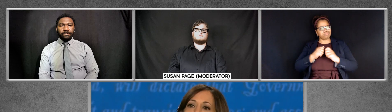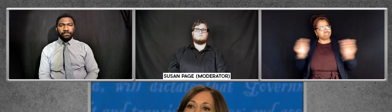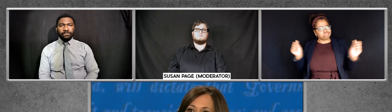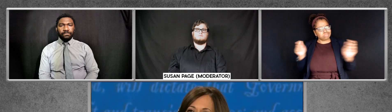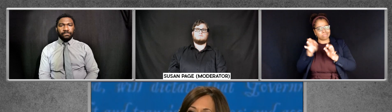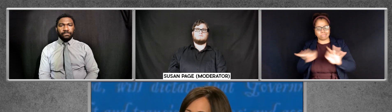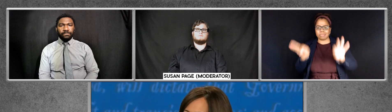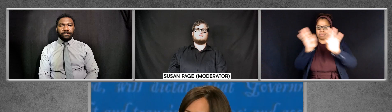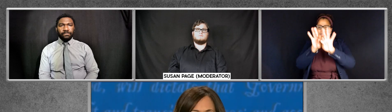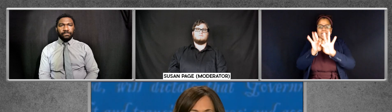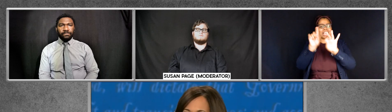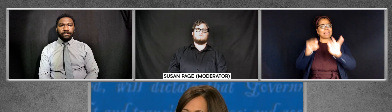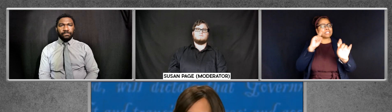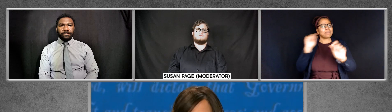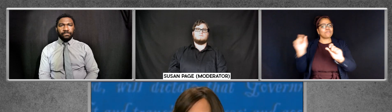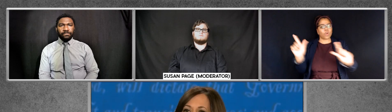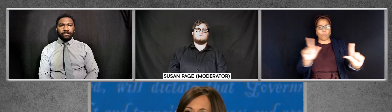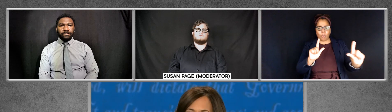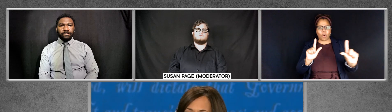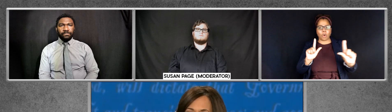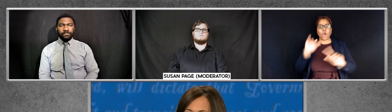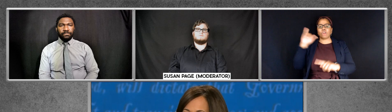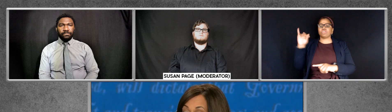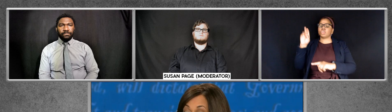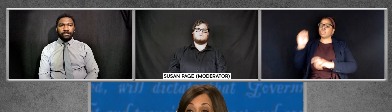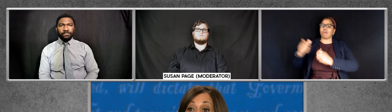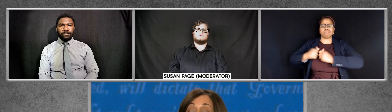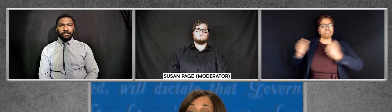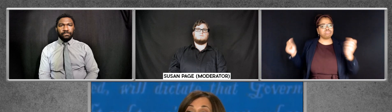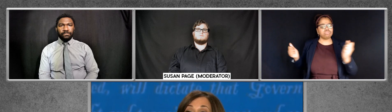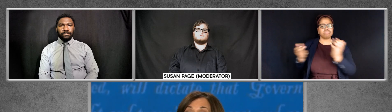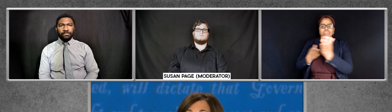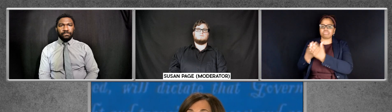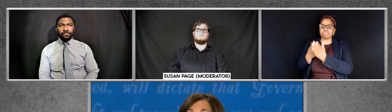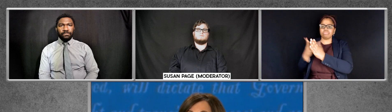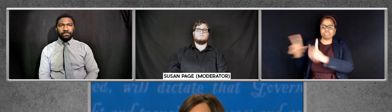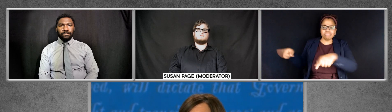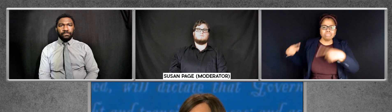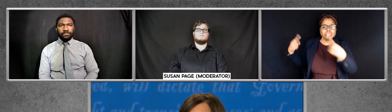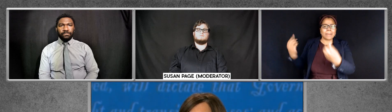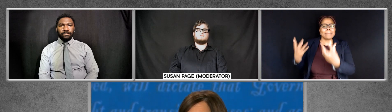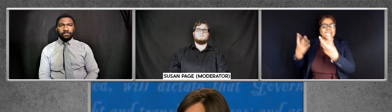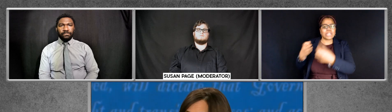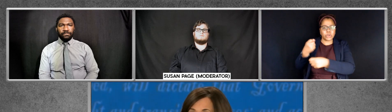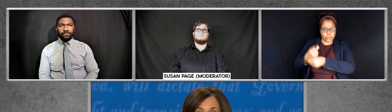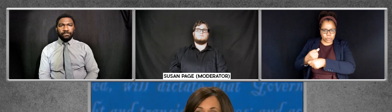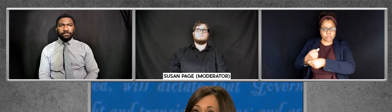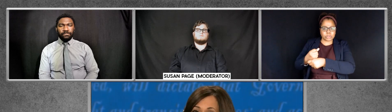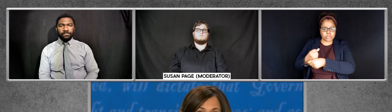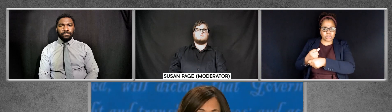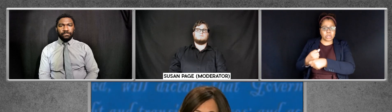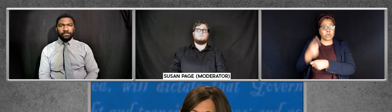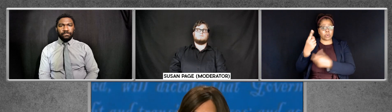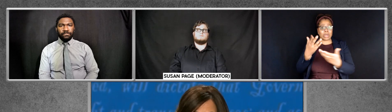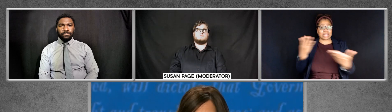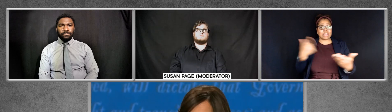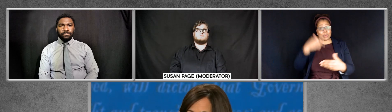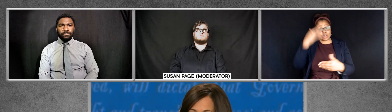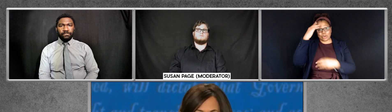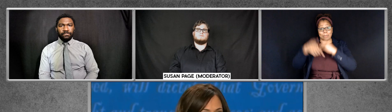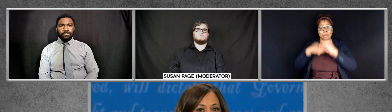to be across the board. Joe has been incredibly transparent over many, many years. The one thing we all know about